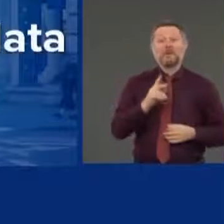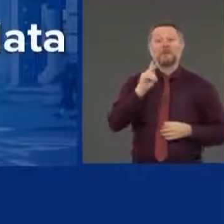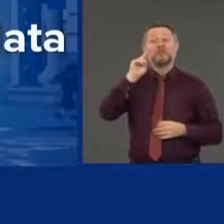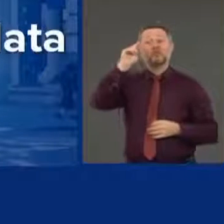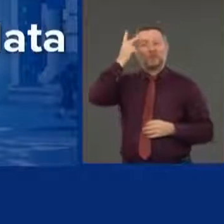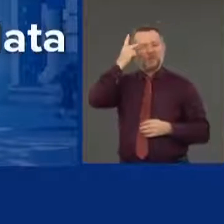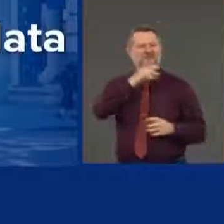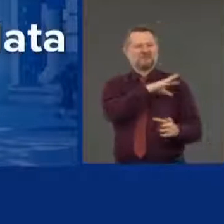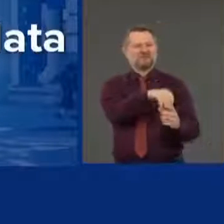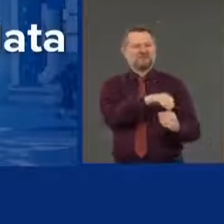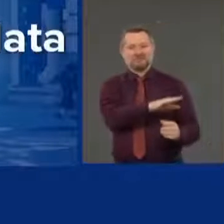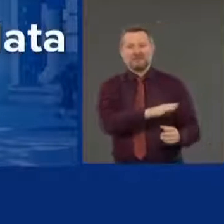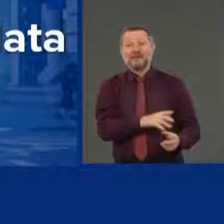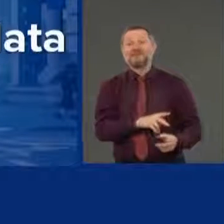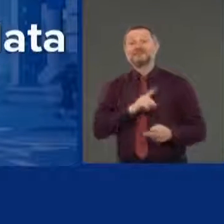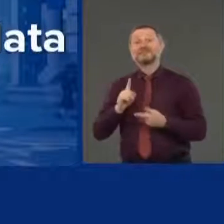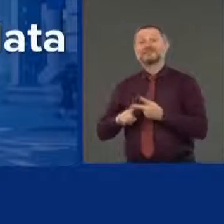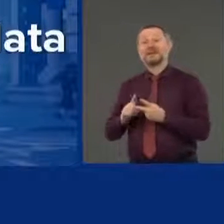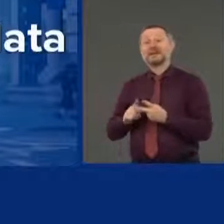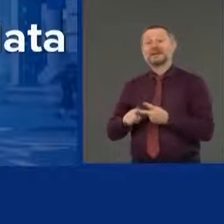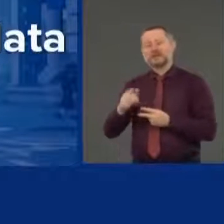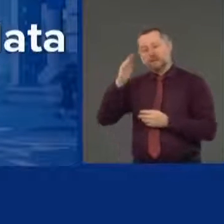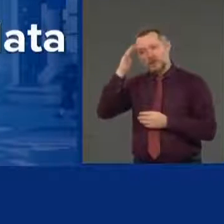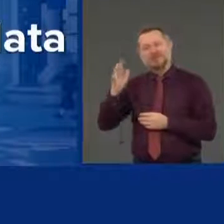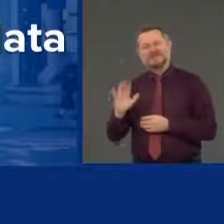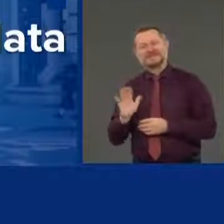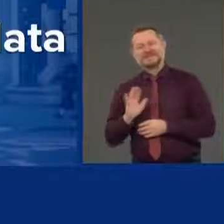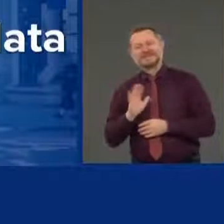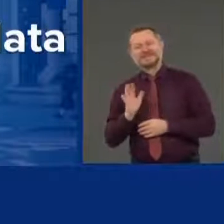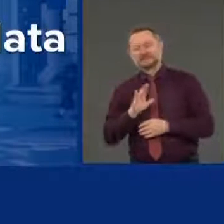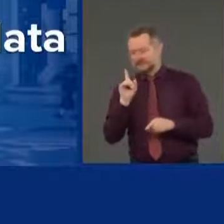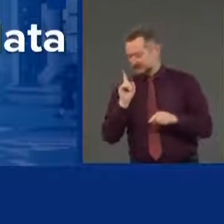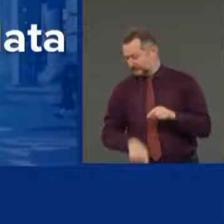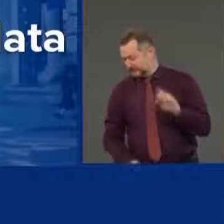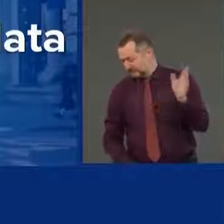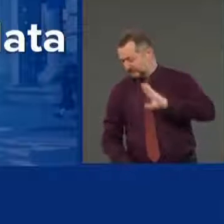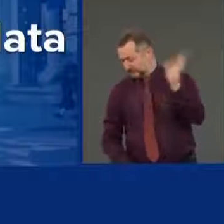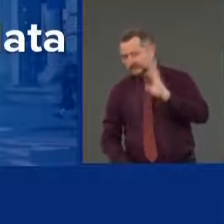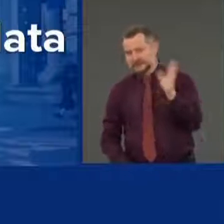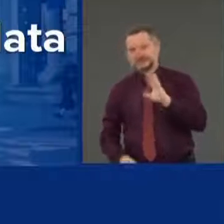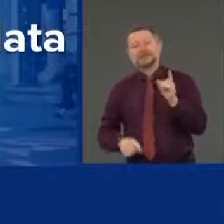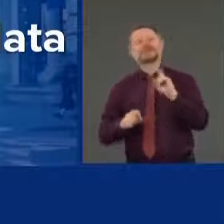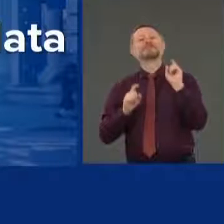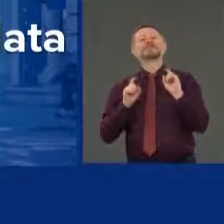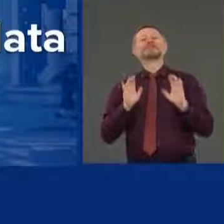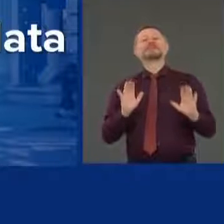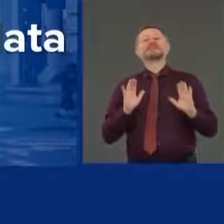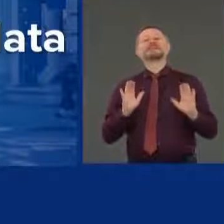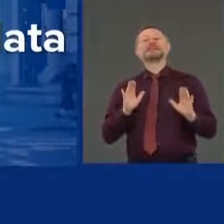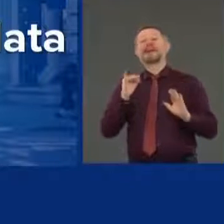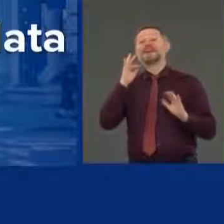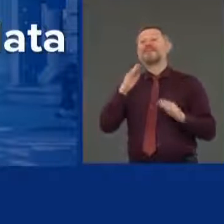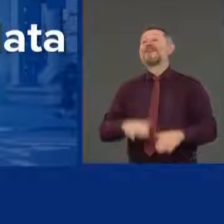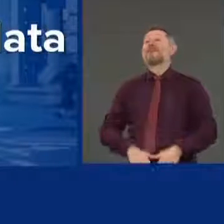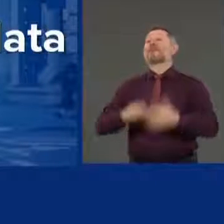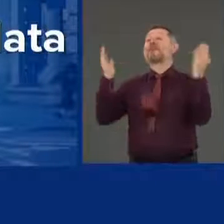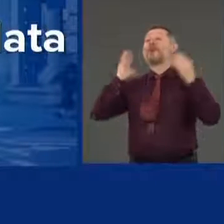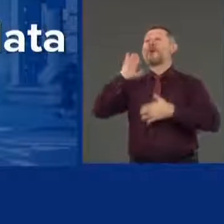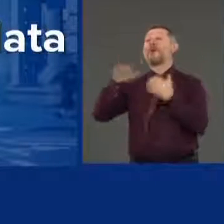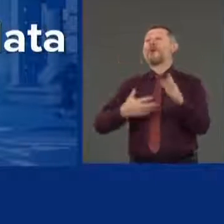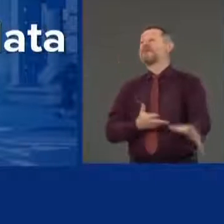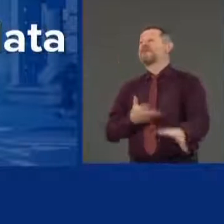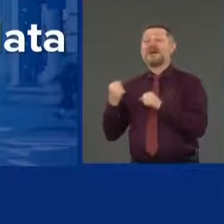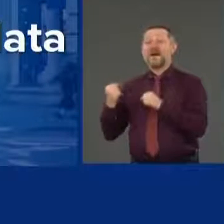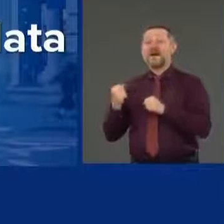a second theory which said you can't reopen right away. You'll increase the spread of the virus. You